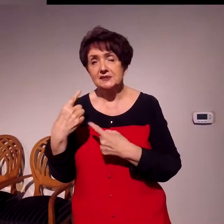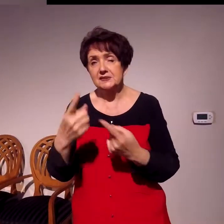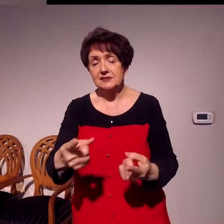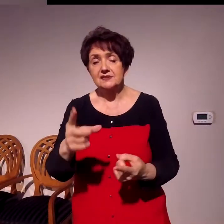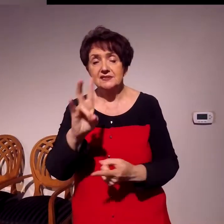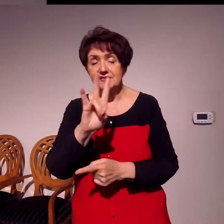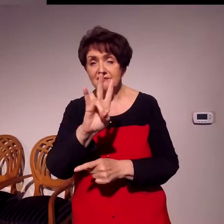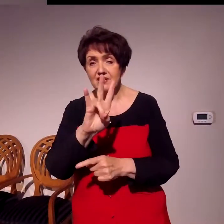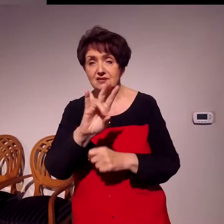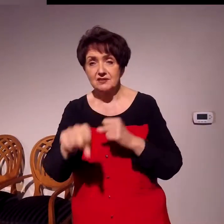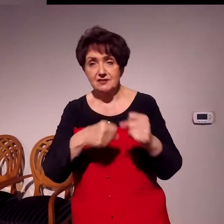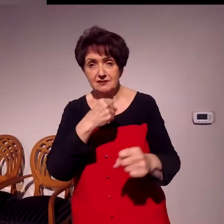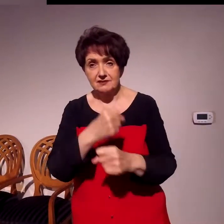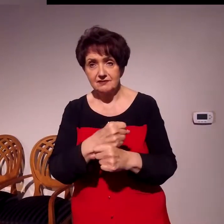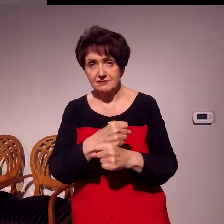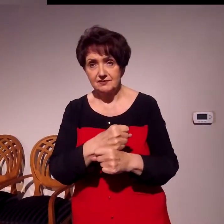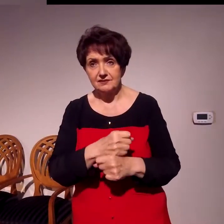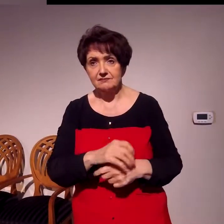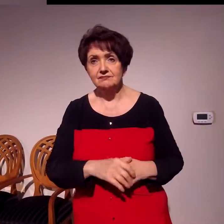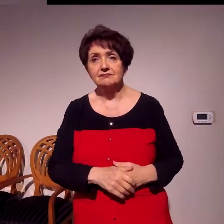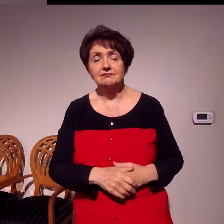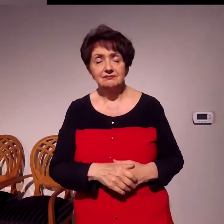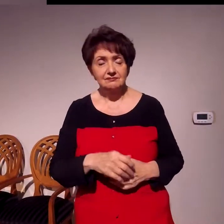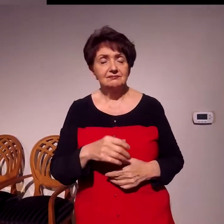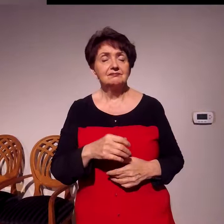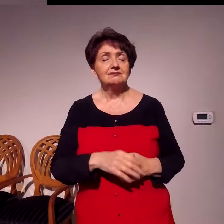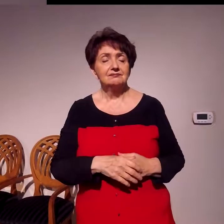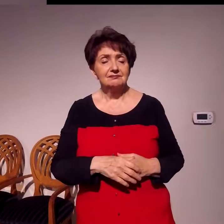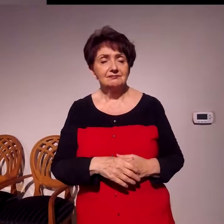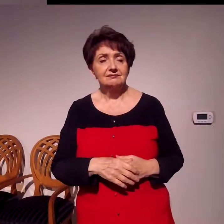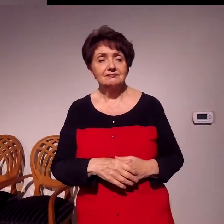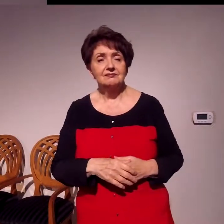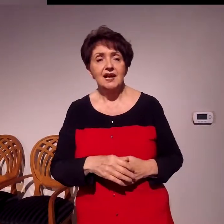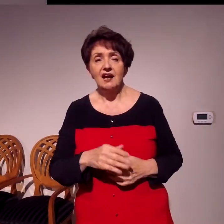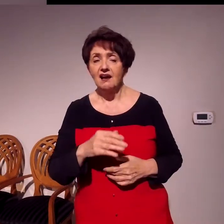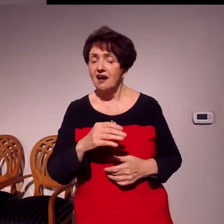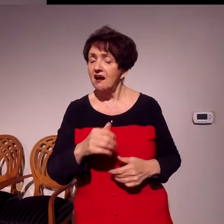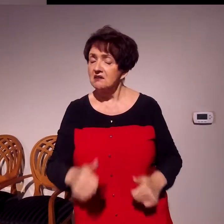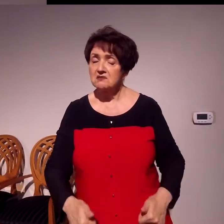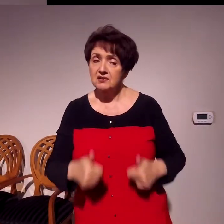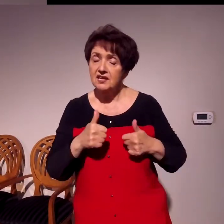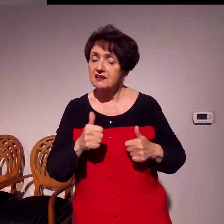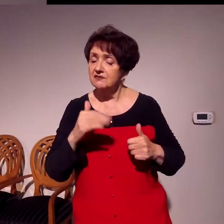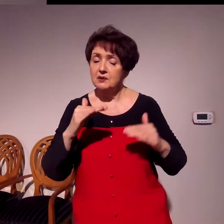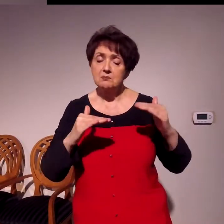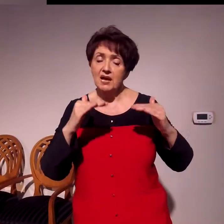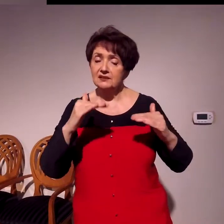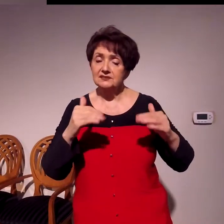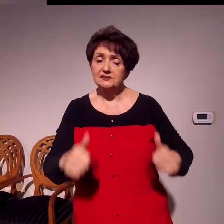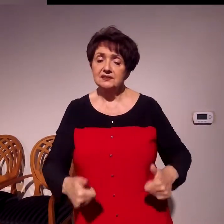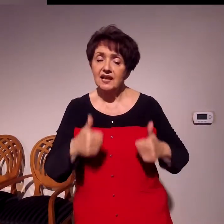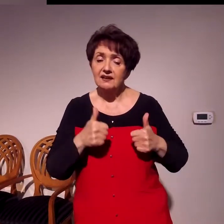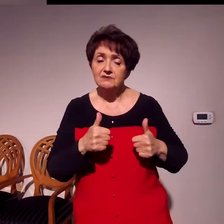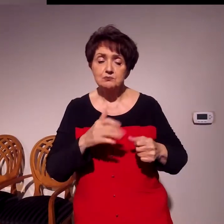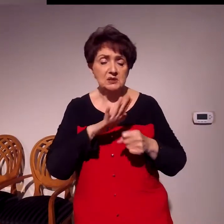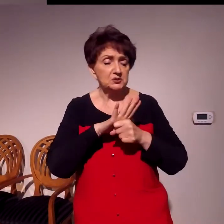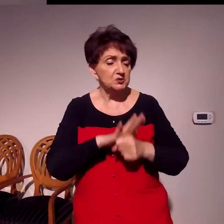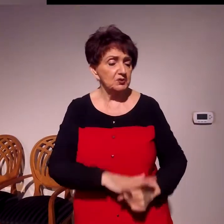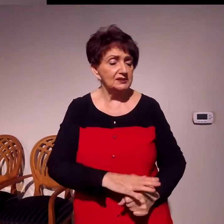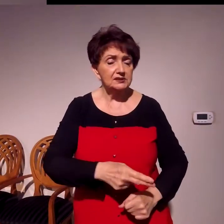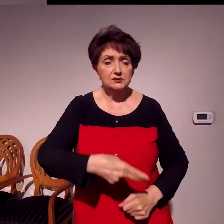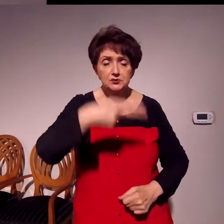7 years. 7 years it occurred to me. I do not live a balanced life. My stress level is too high. My